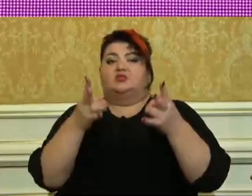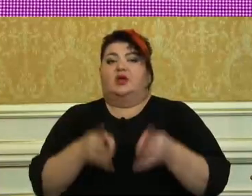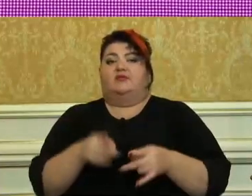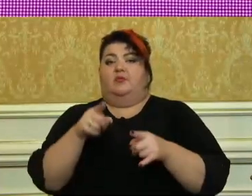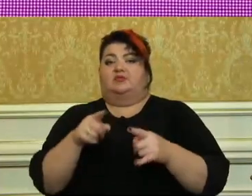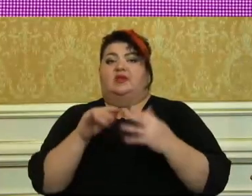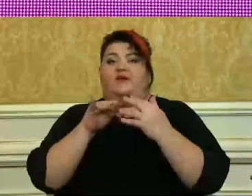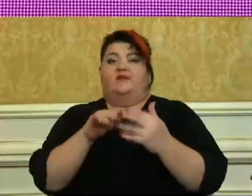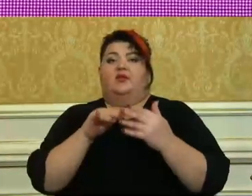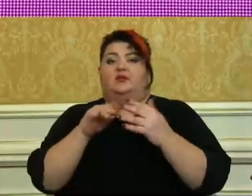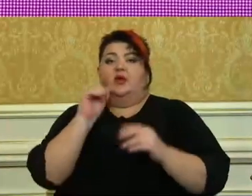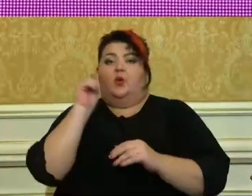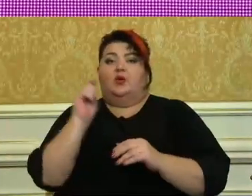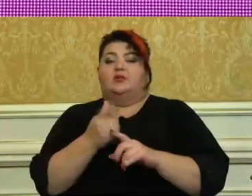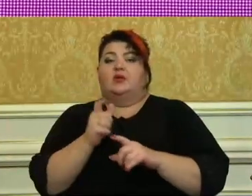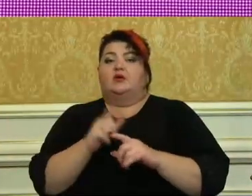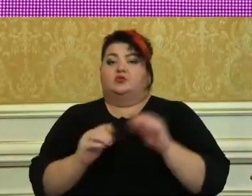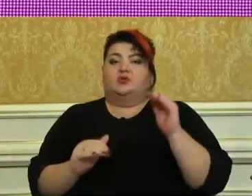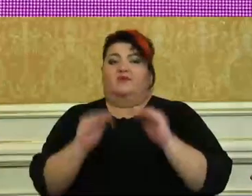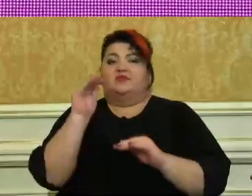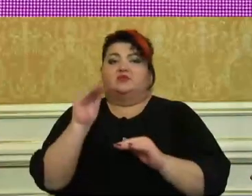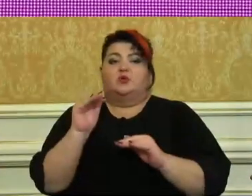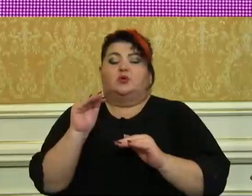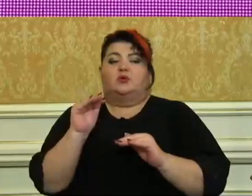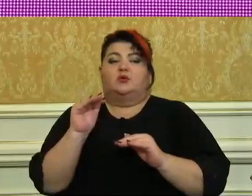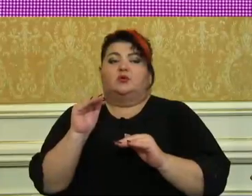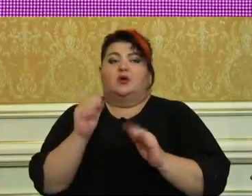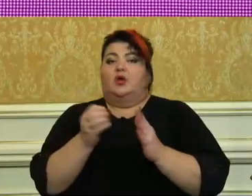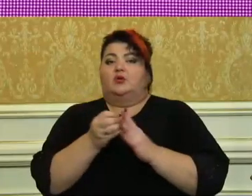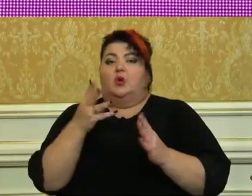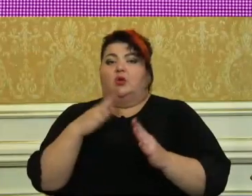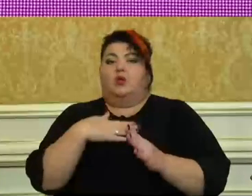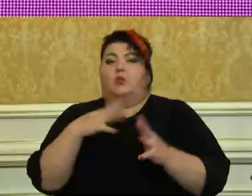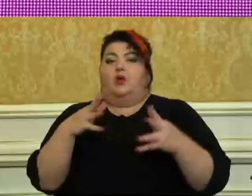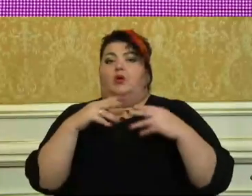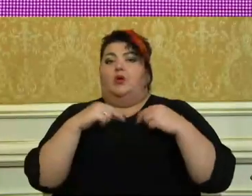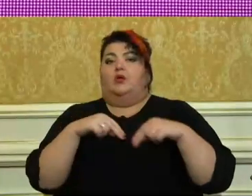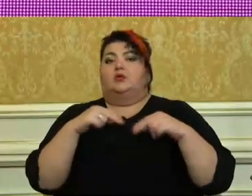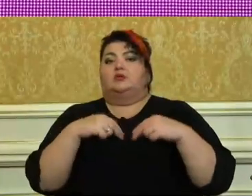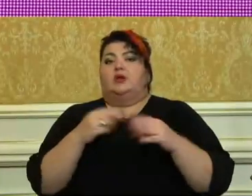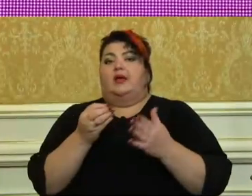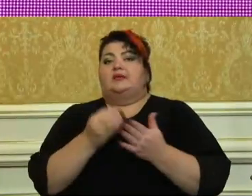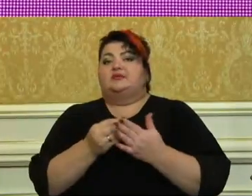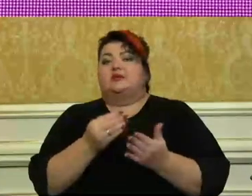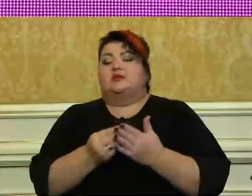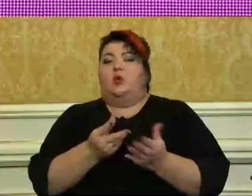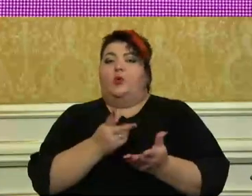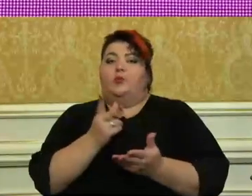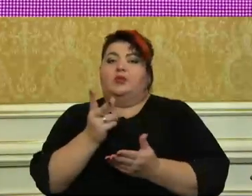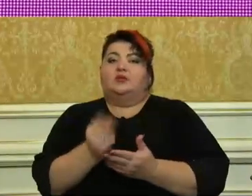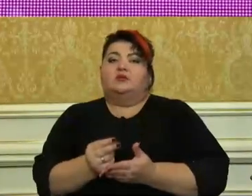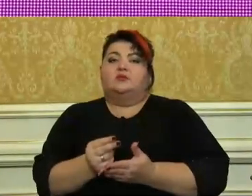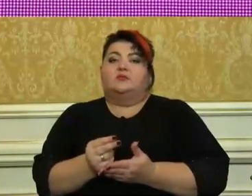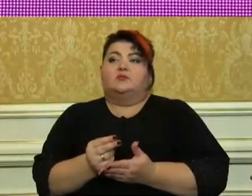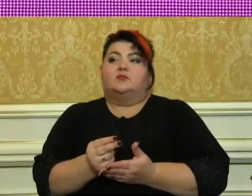the women are the biggest victims to this war. The Ukrainian is paying very high price for